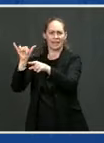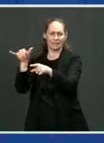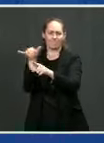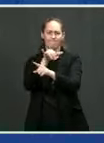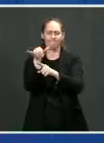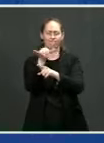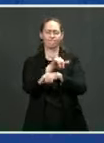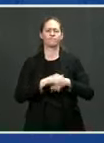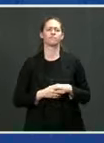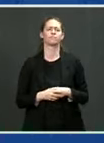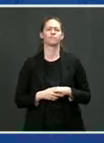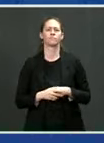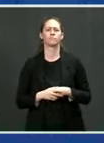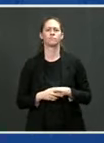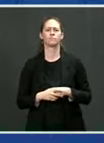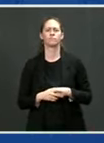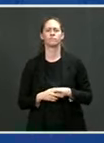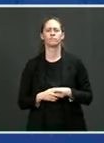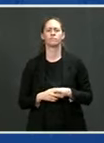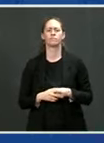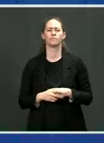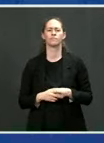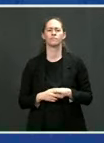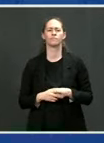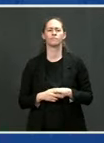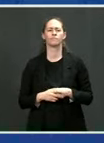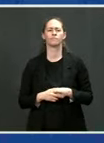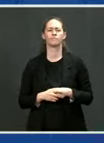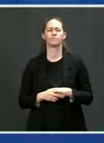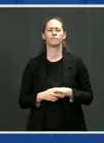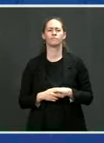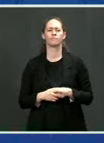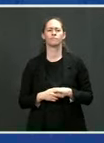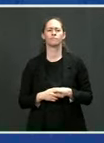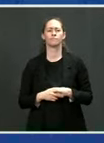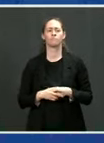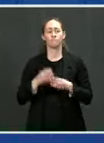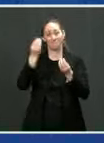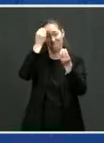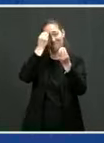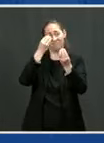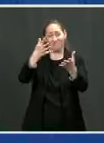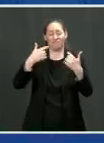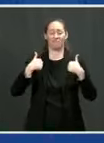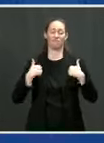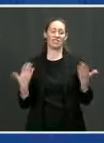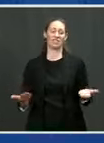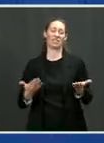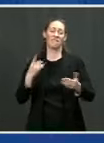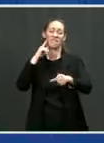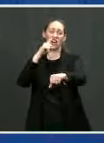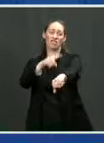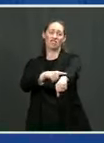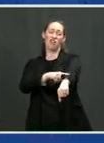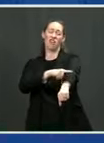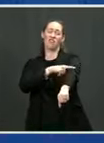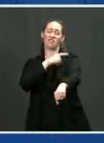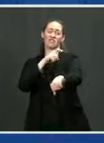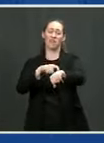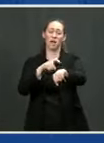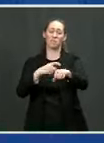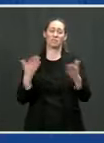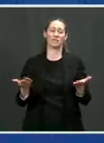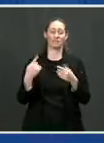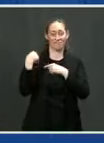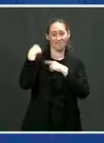never has there been more strain, and I've been here a long time. I've been here since 1972 as a U.S.